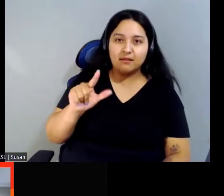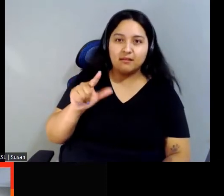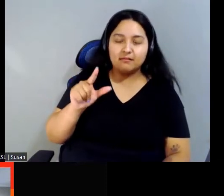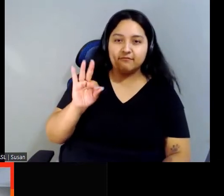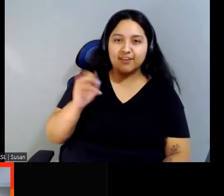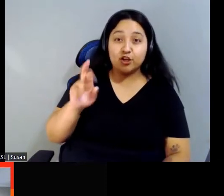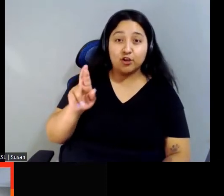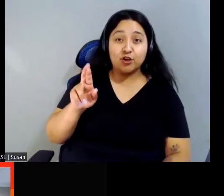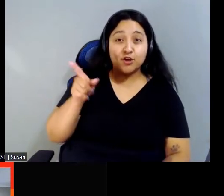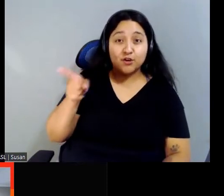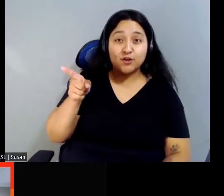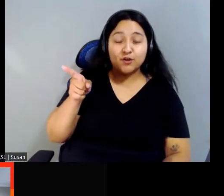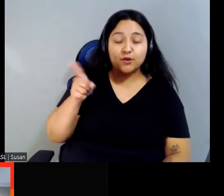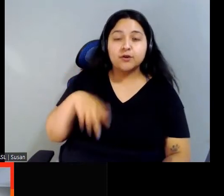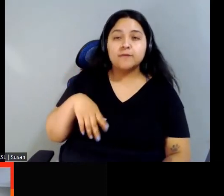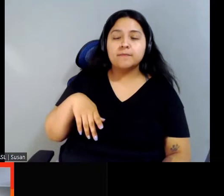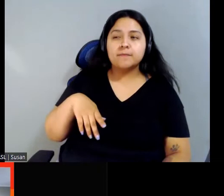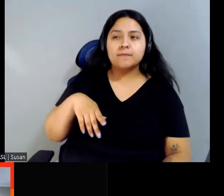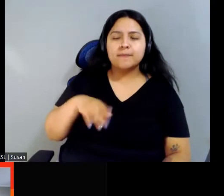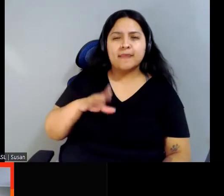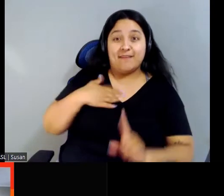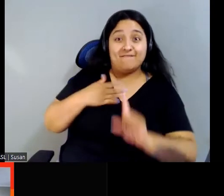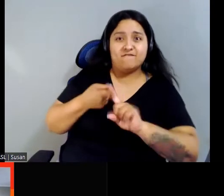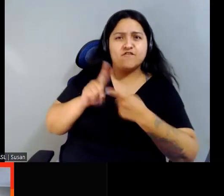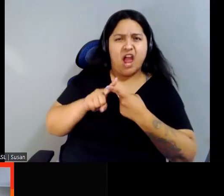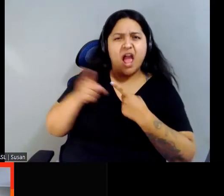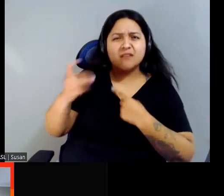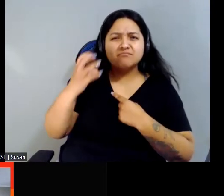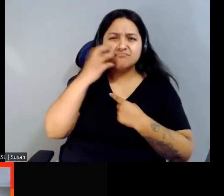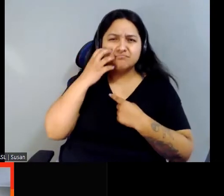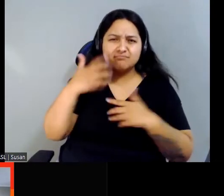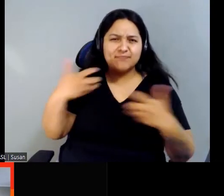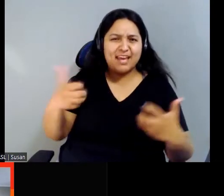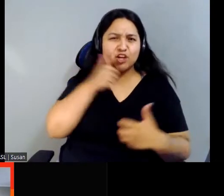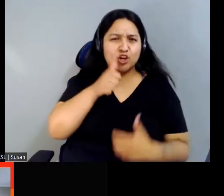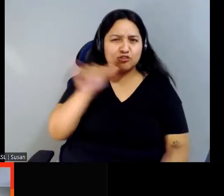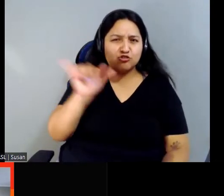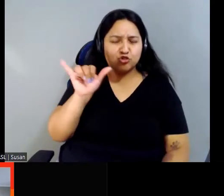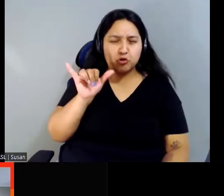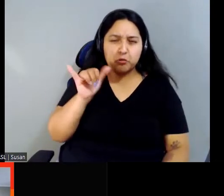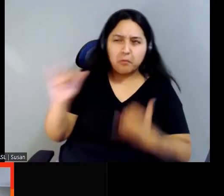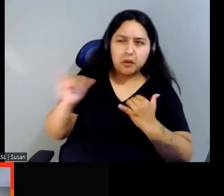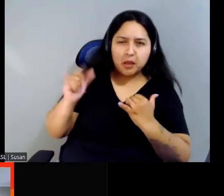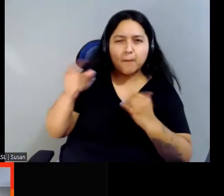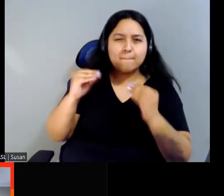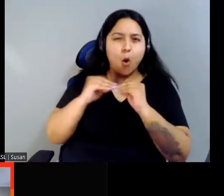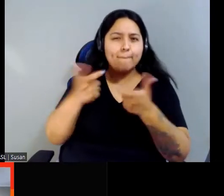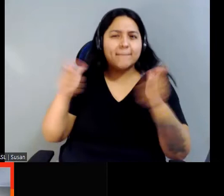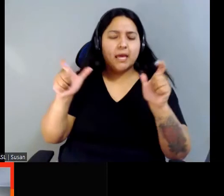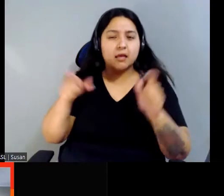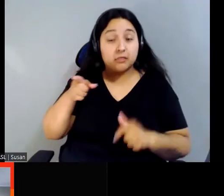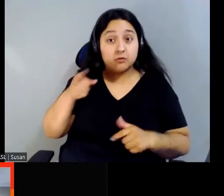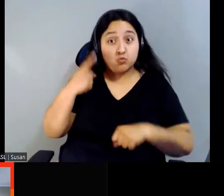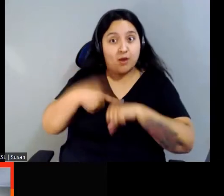sometimes. And she was a big girl. She was about my size, maybe even a little bit larger than me. And she asked him one time, why aren't you making